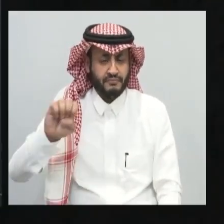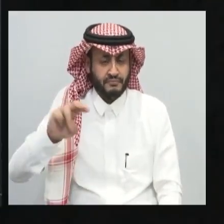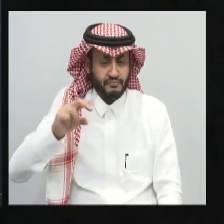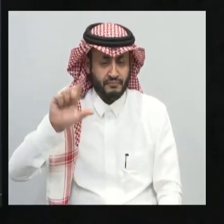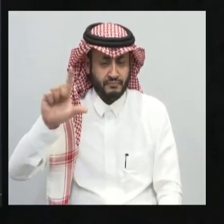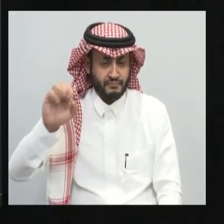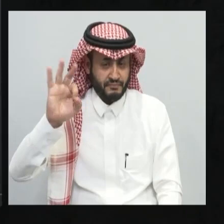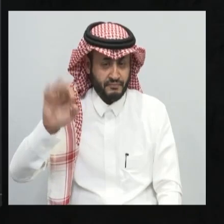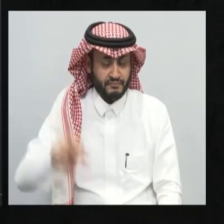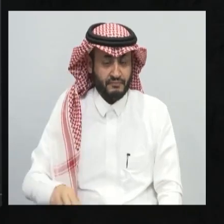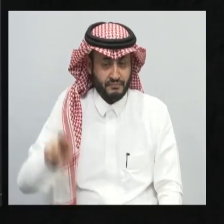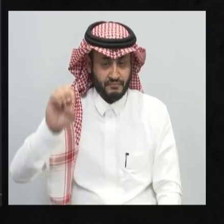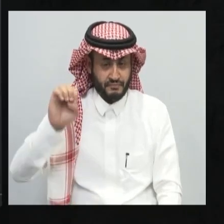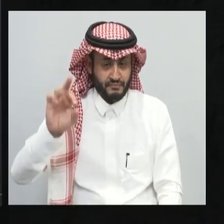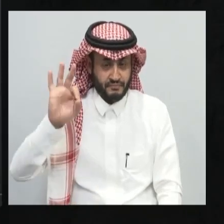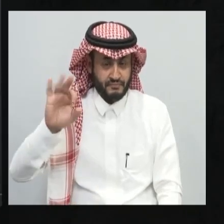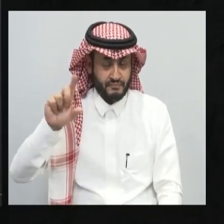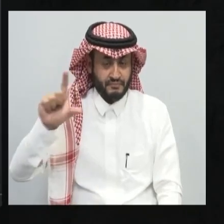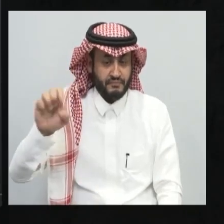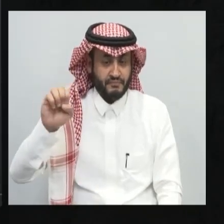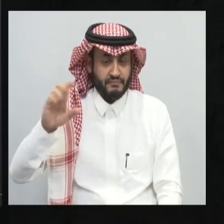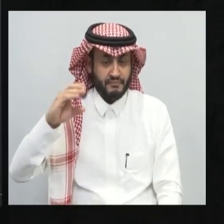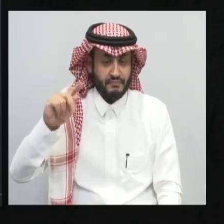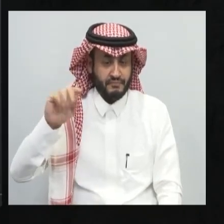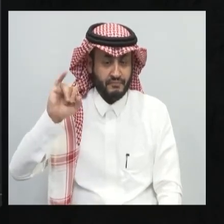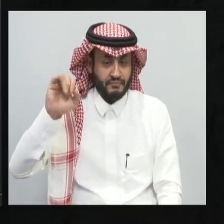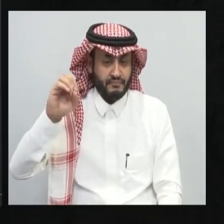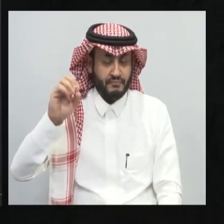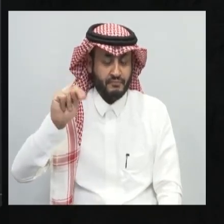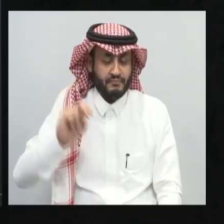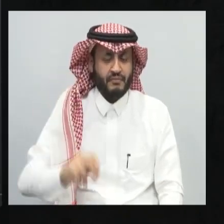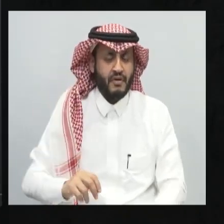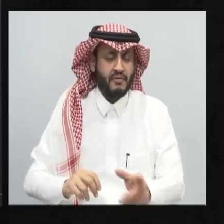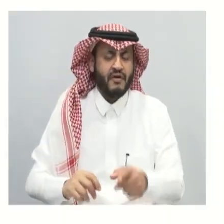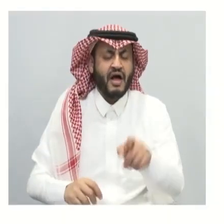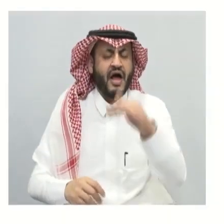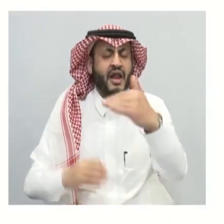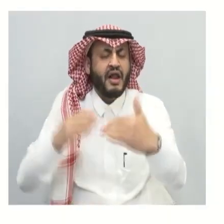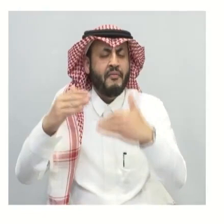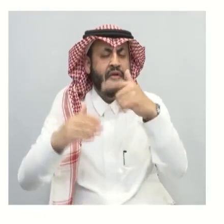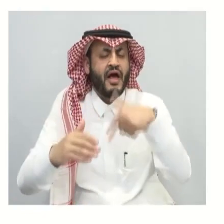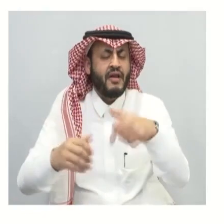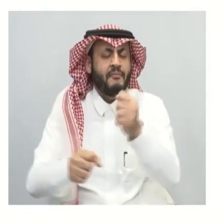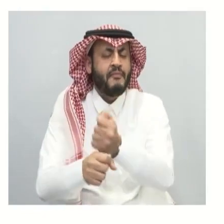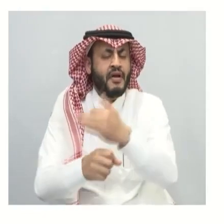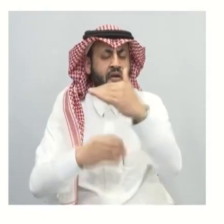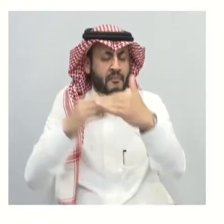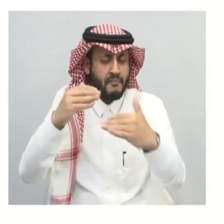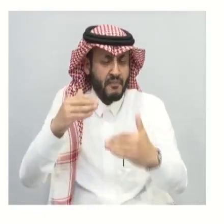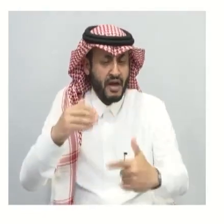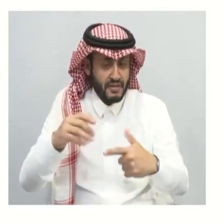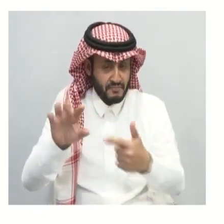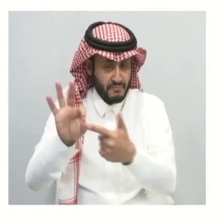When you self-reflect, you are actually, it's a way of assessing yourself, your ways of working, and how